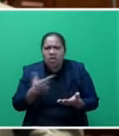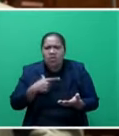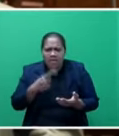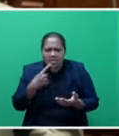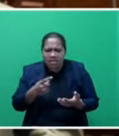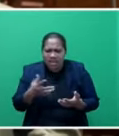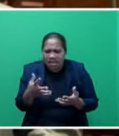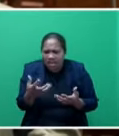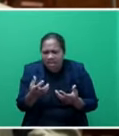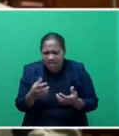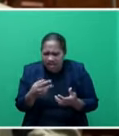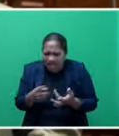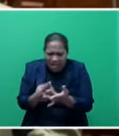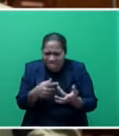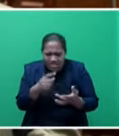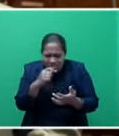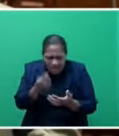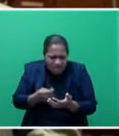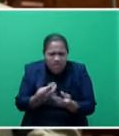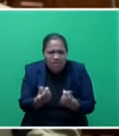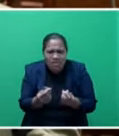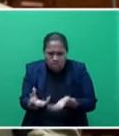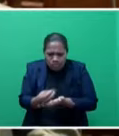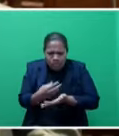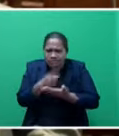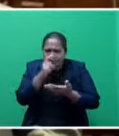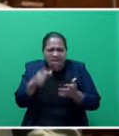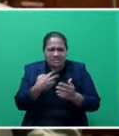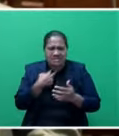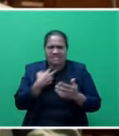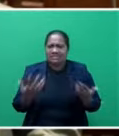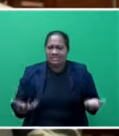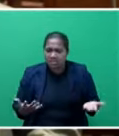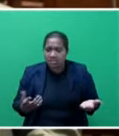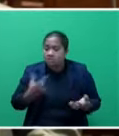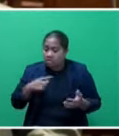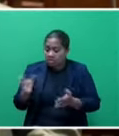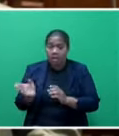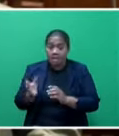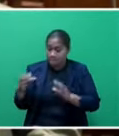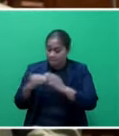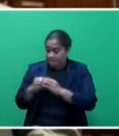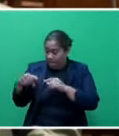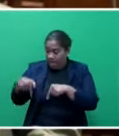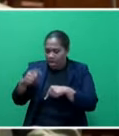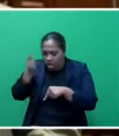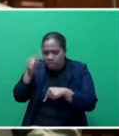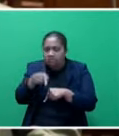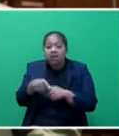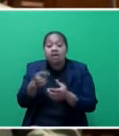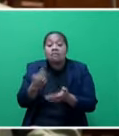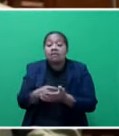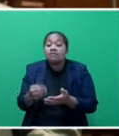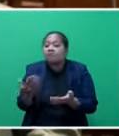avenue and provided relief, because otherwise it will be abused by the bankers, because the bankers know that money is coming from